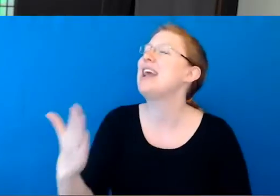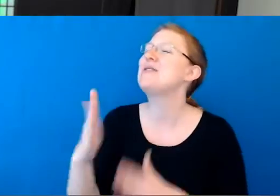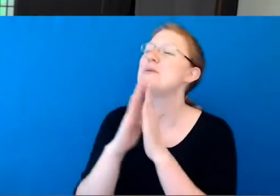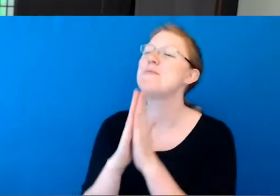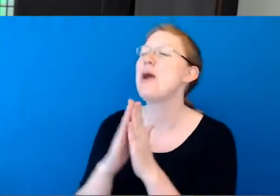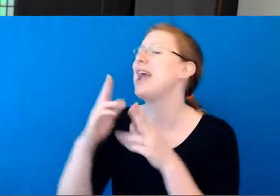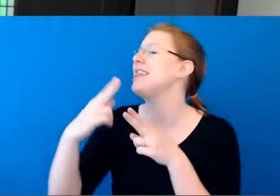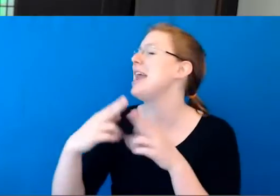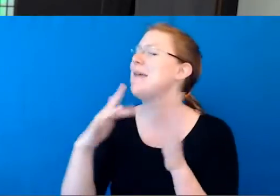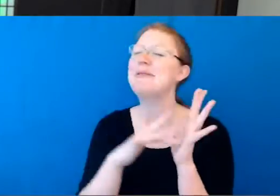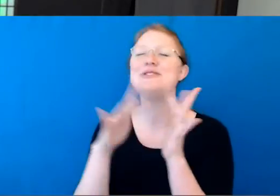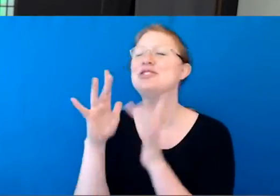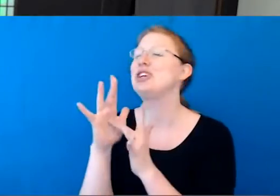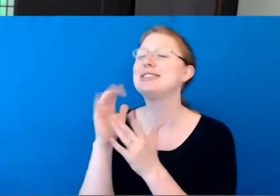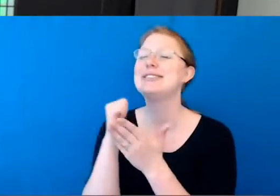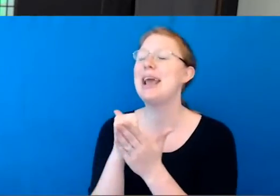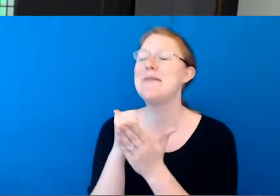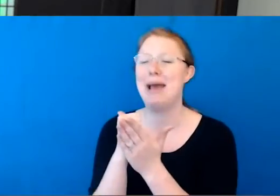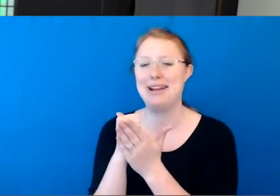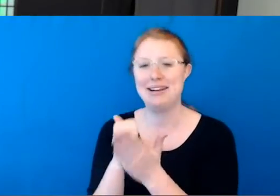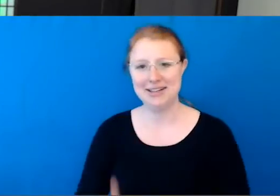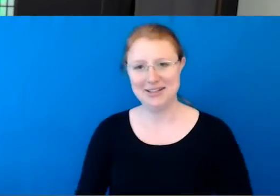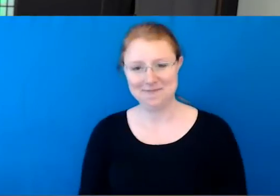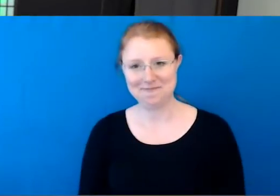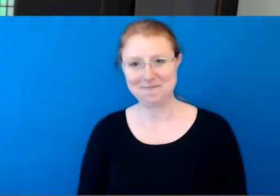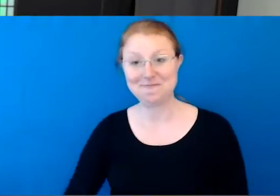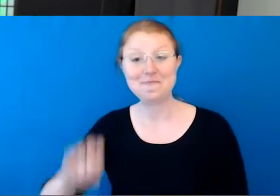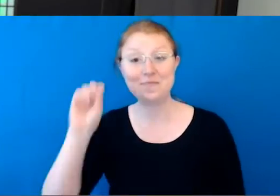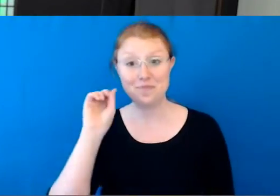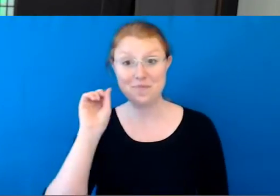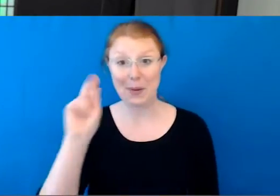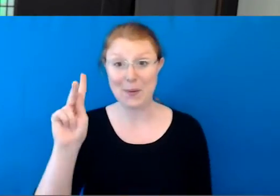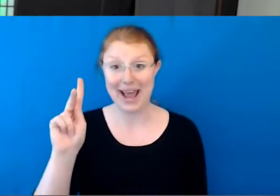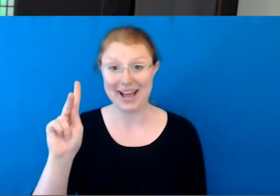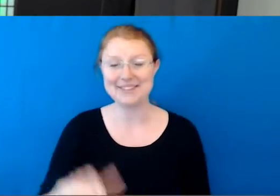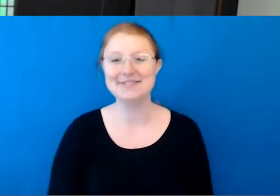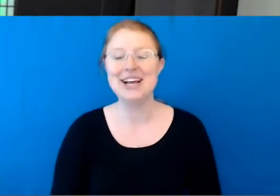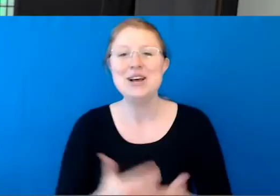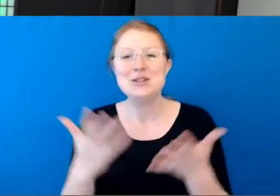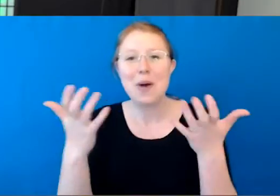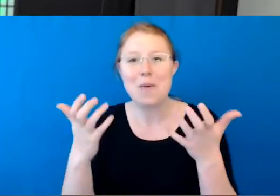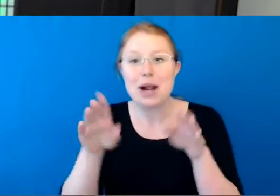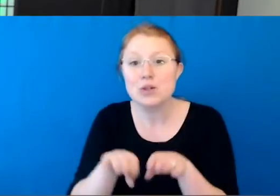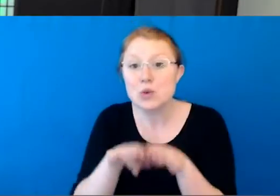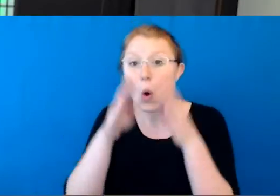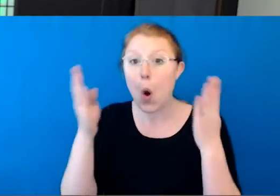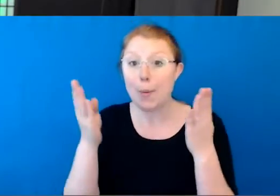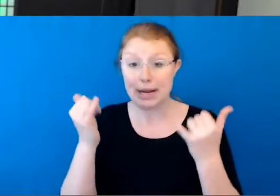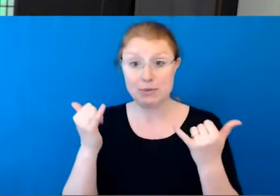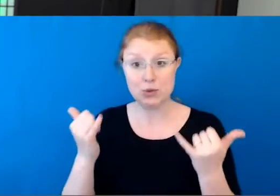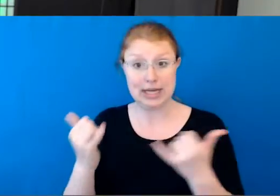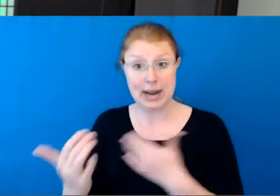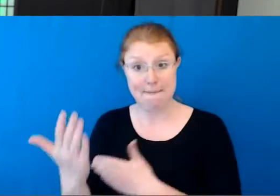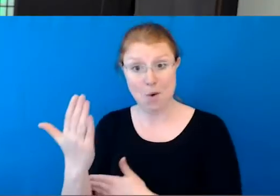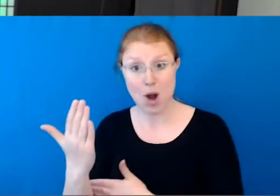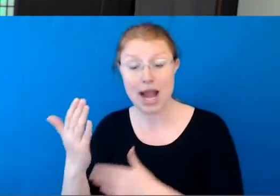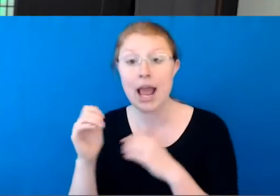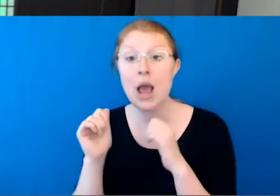Jesus. Amen and amen. So I wanted to open up this morning with just a